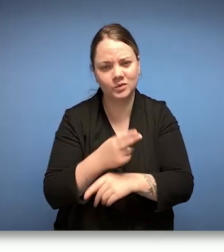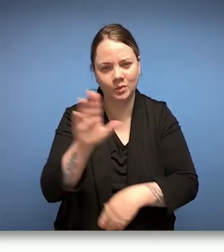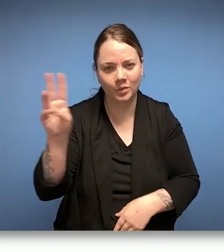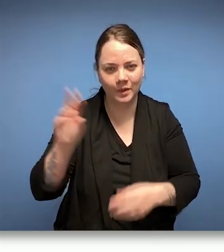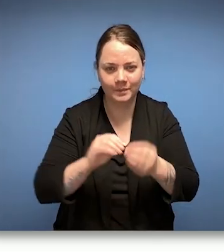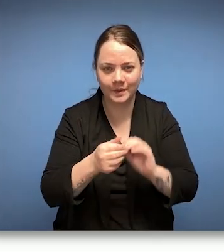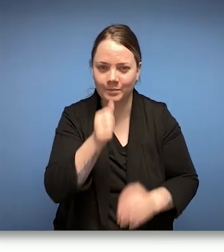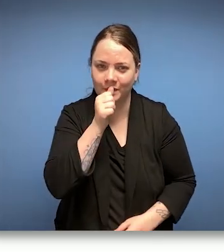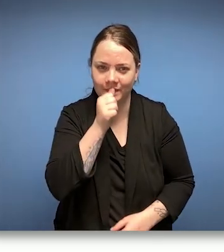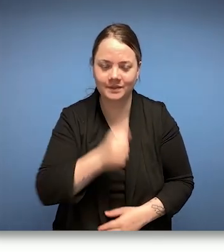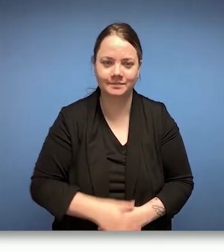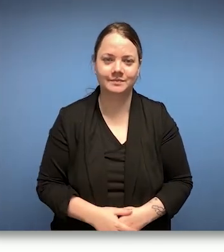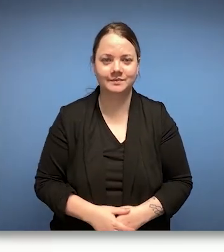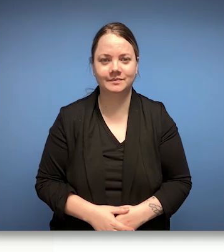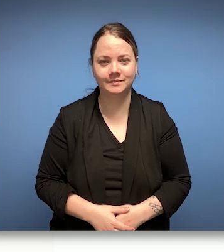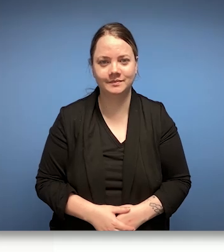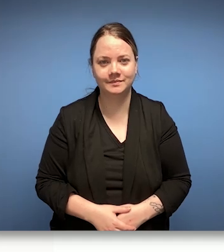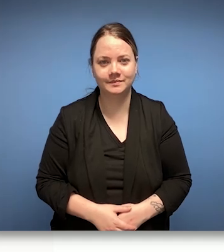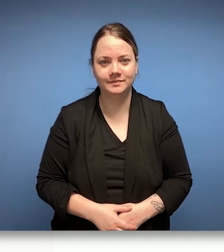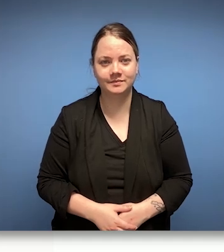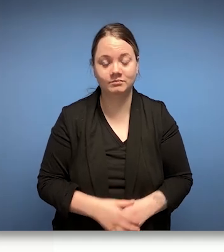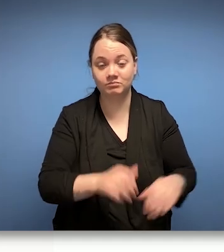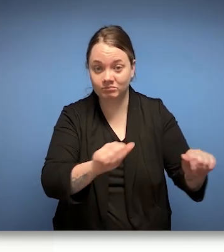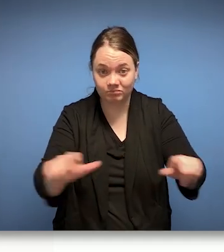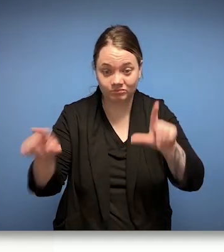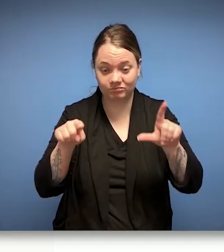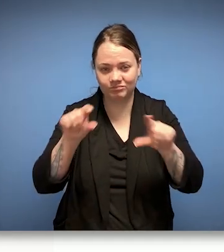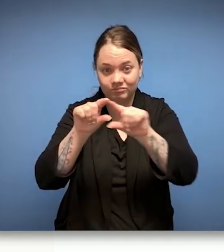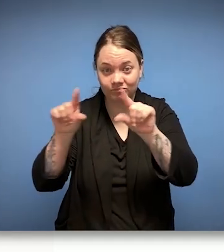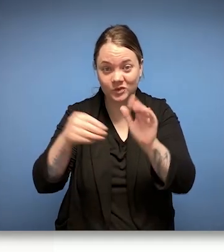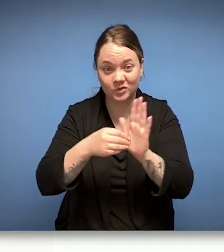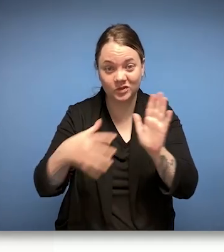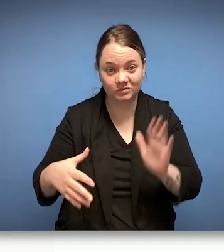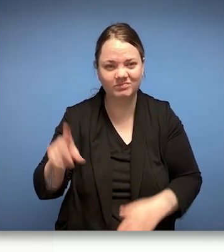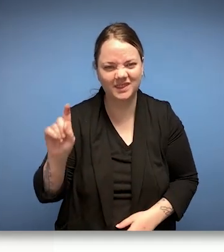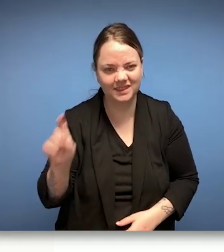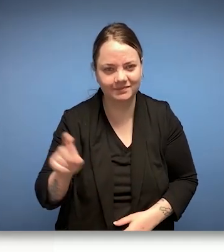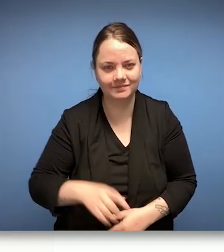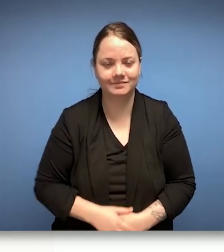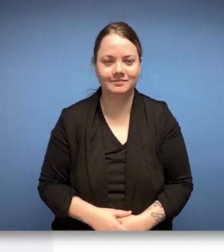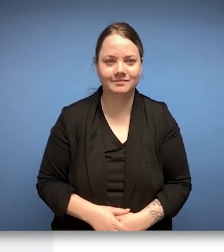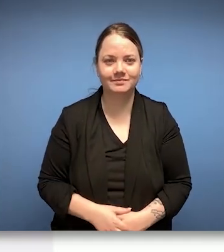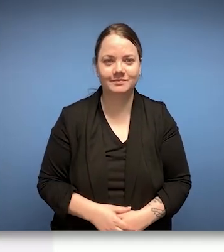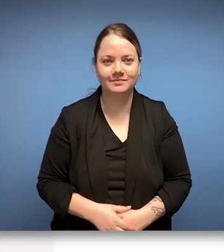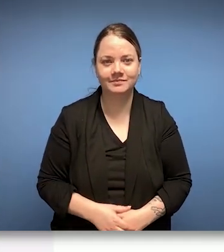W number and your college password. When logging in, select Student.